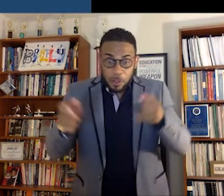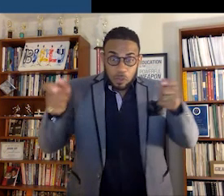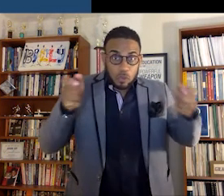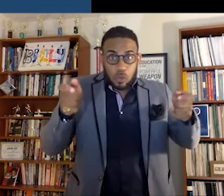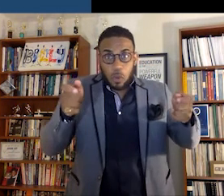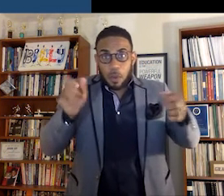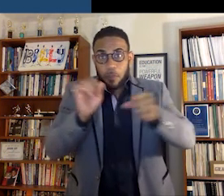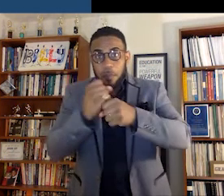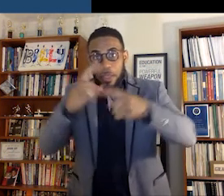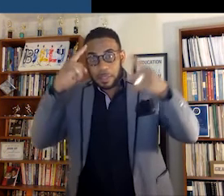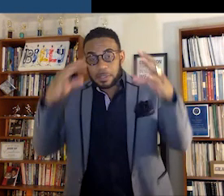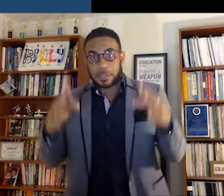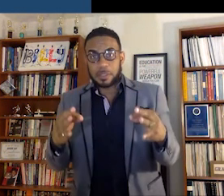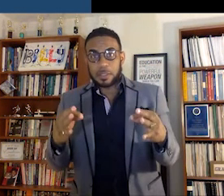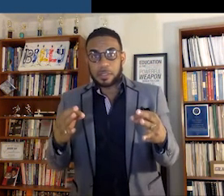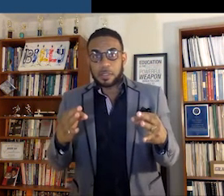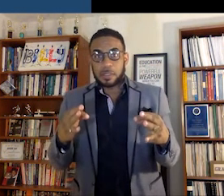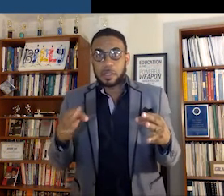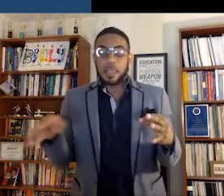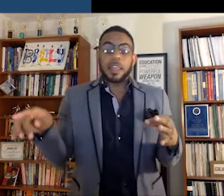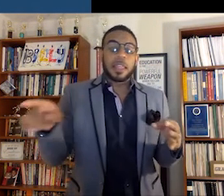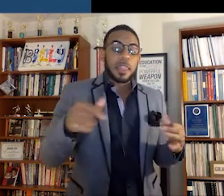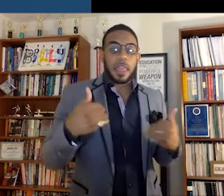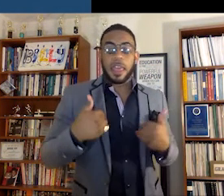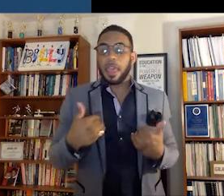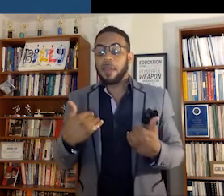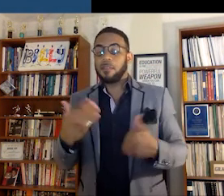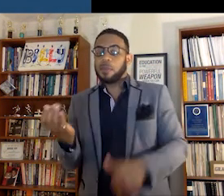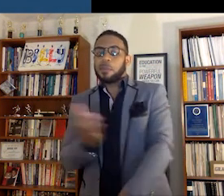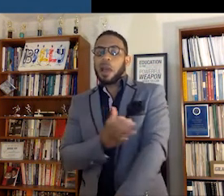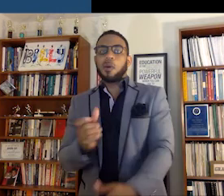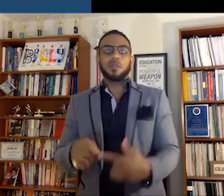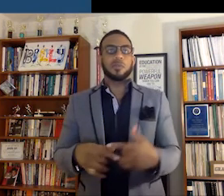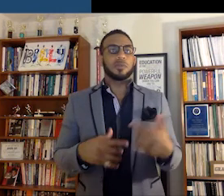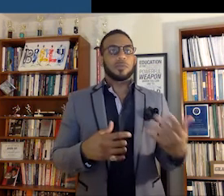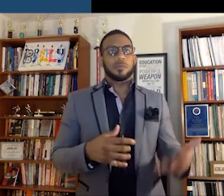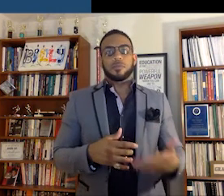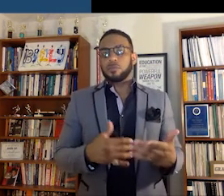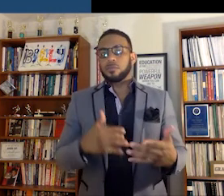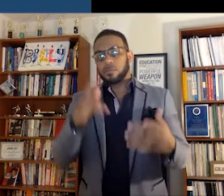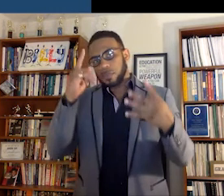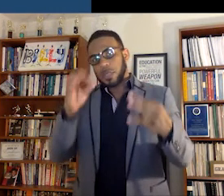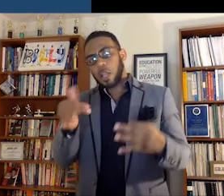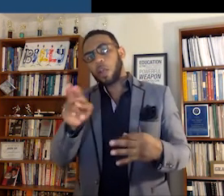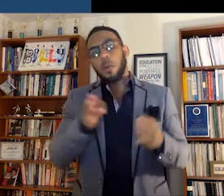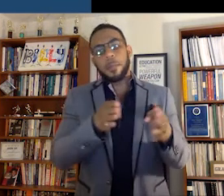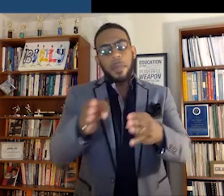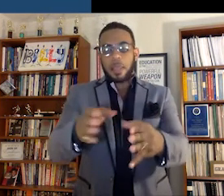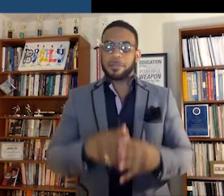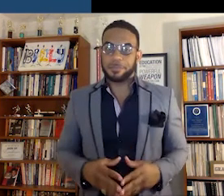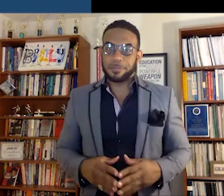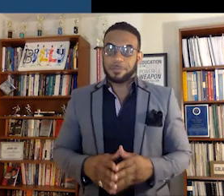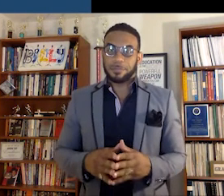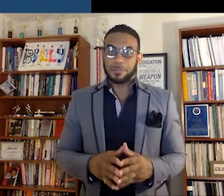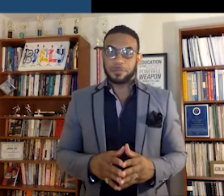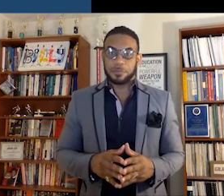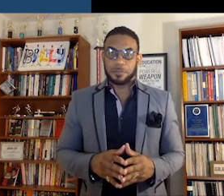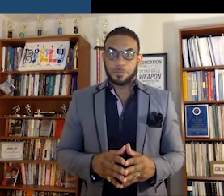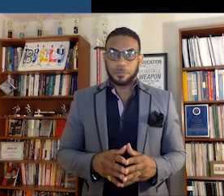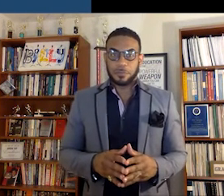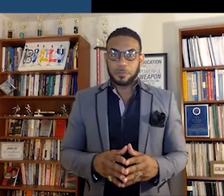control of making decisions and that they have the power to choose their own path.